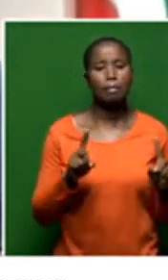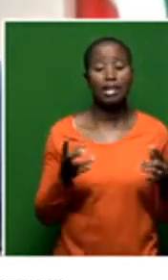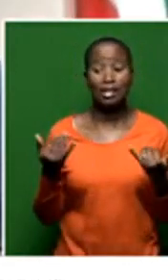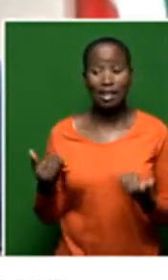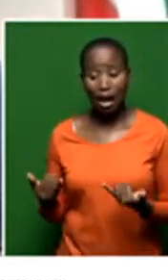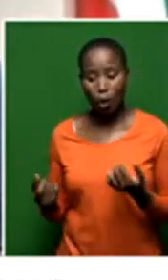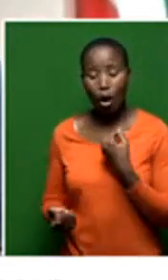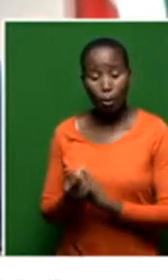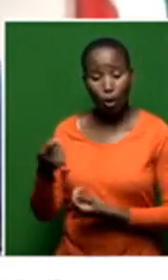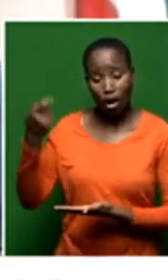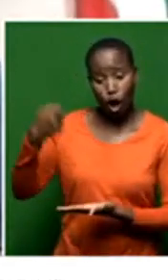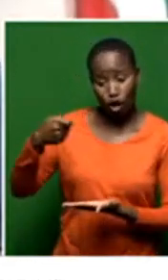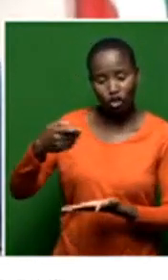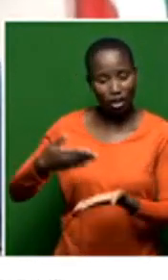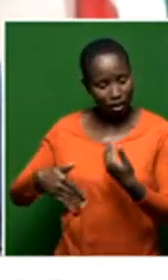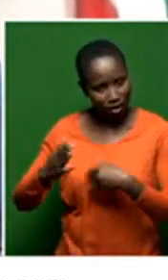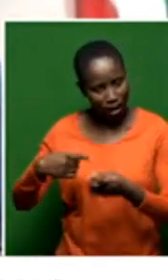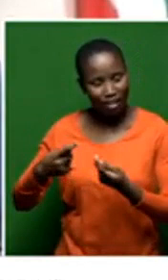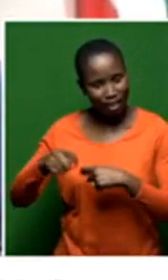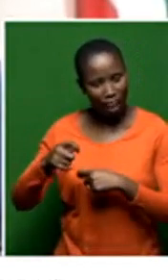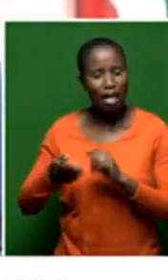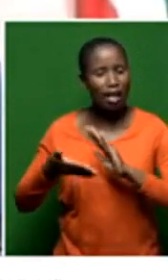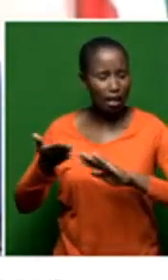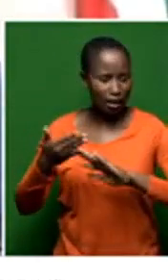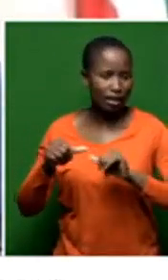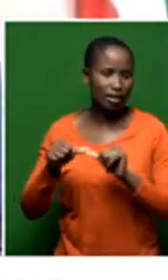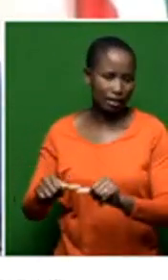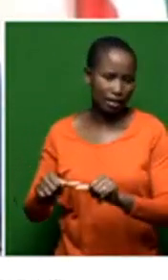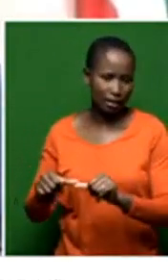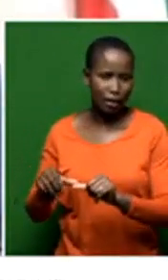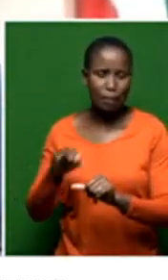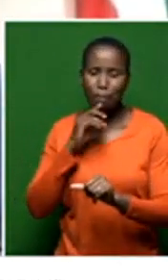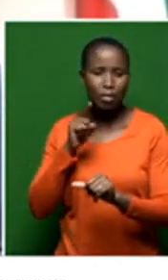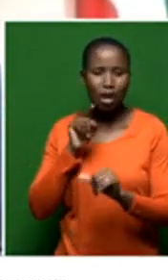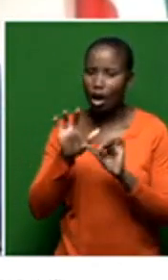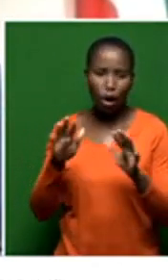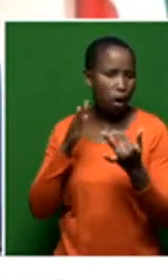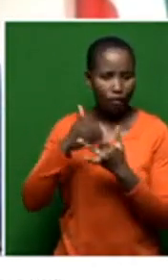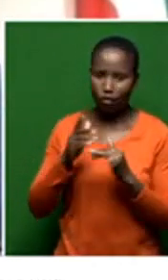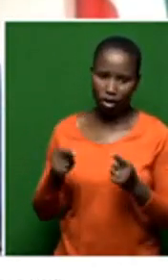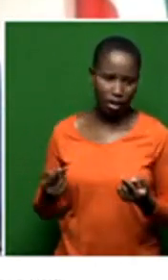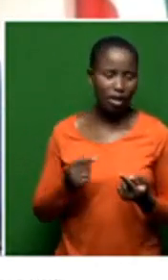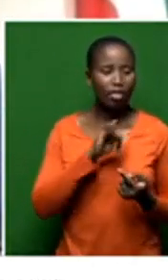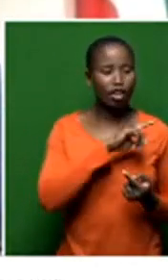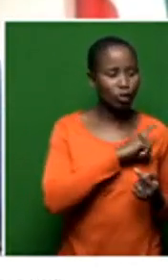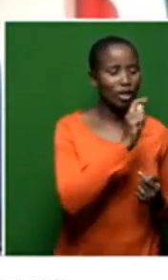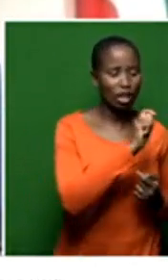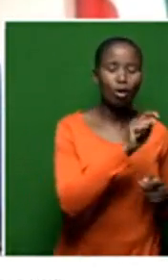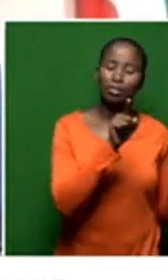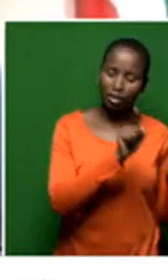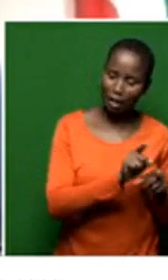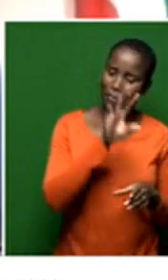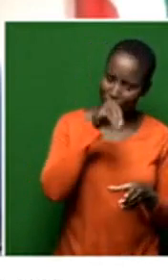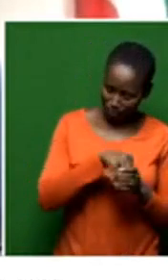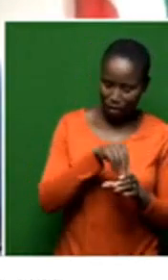right now is that we are proceeding with the auction. There is no interdict against the auction. That is why Telkom is participating in the